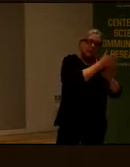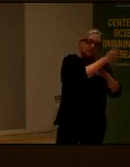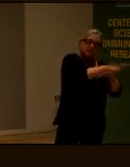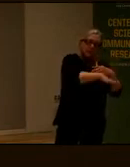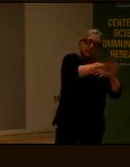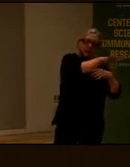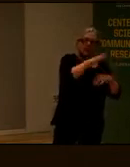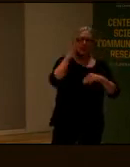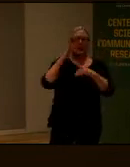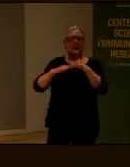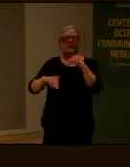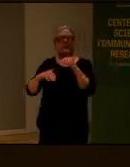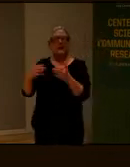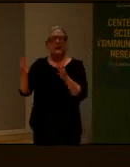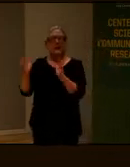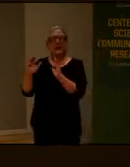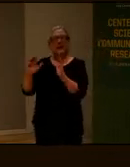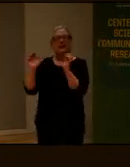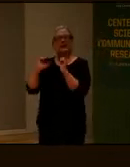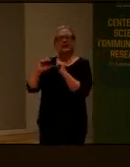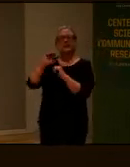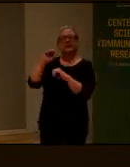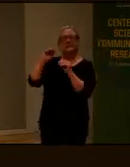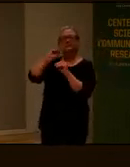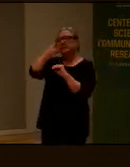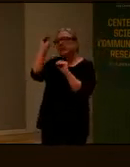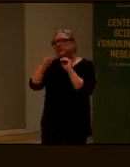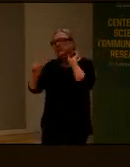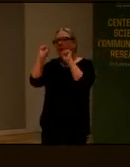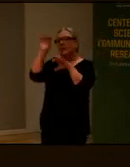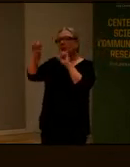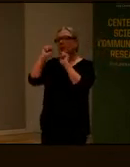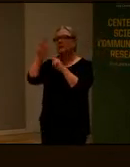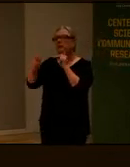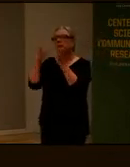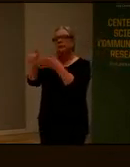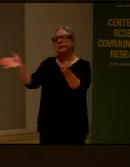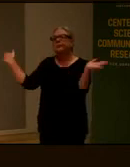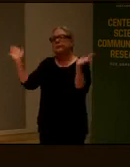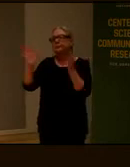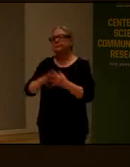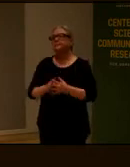build more trust and a sense of common mission among us so